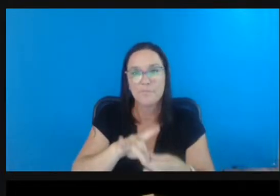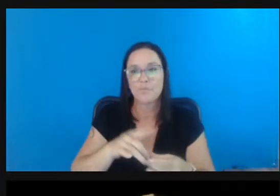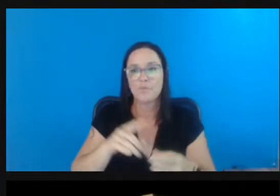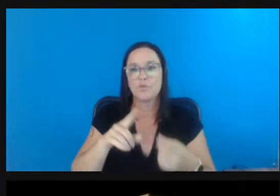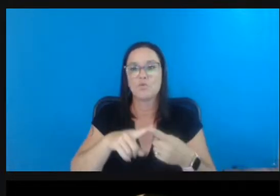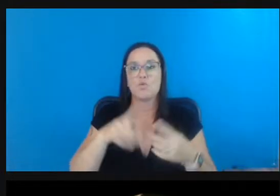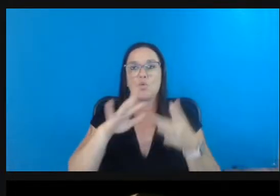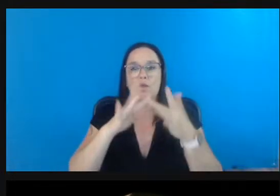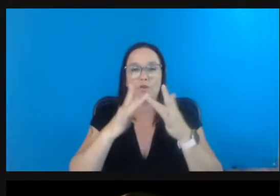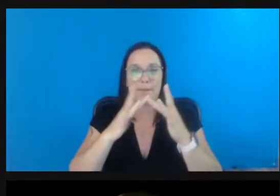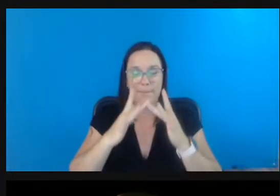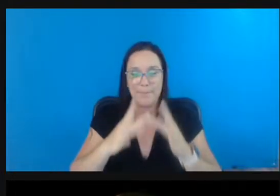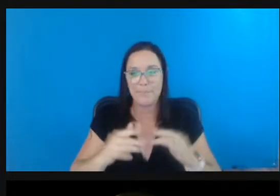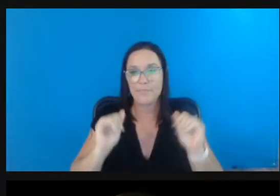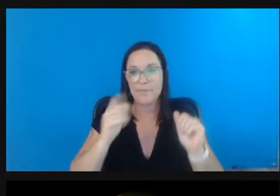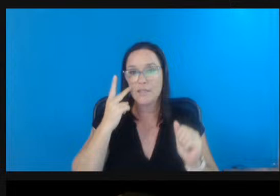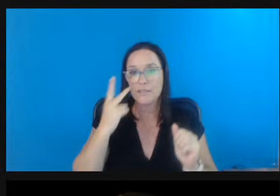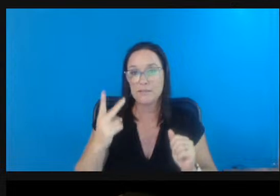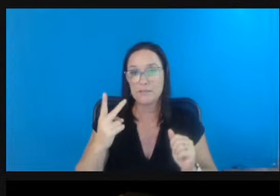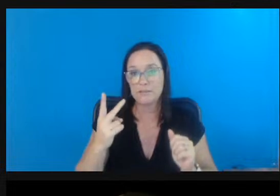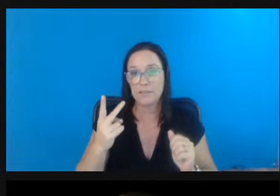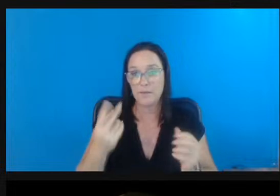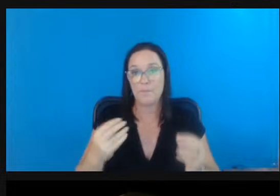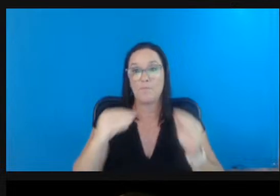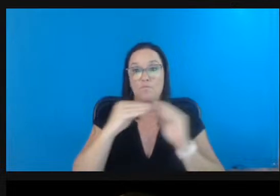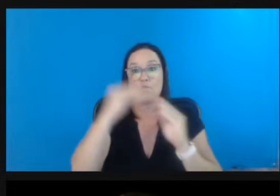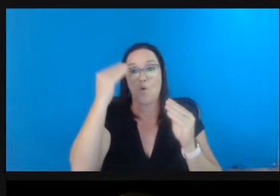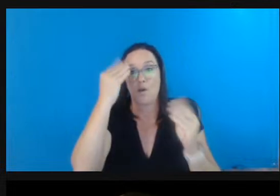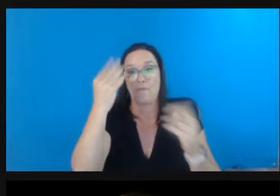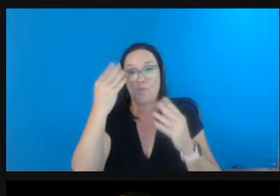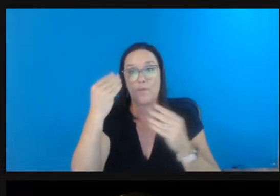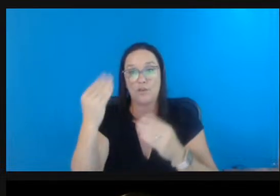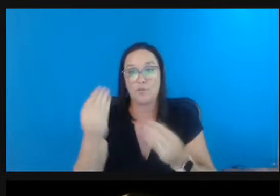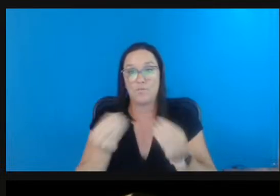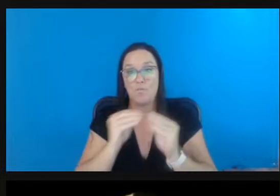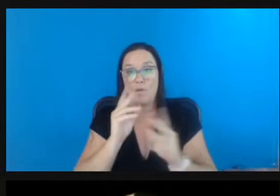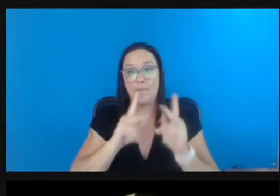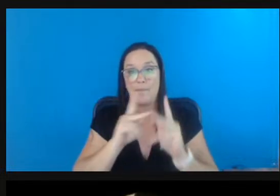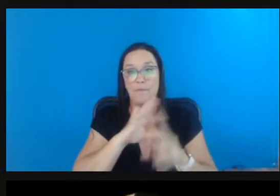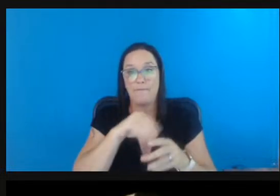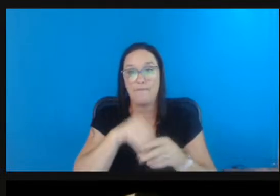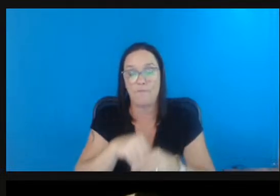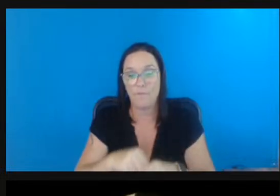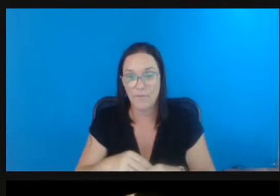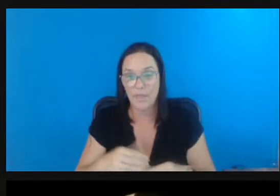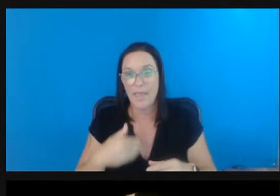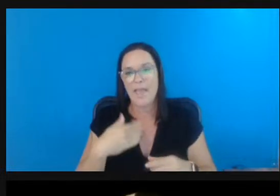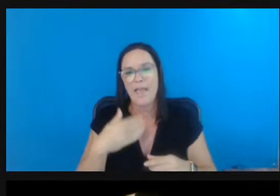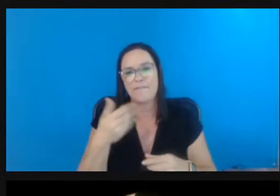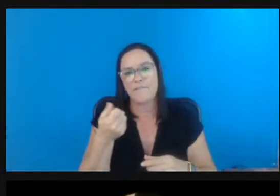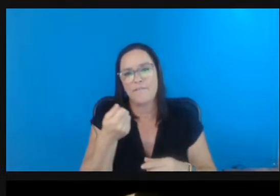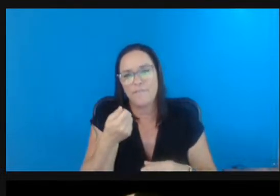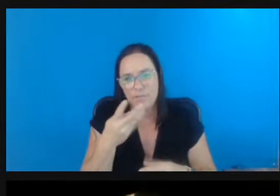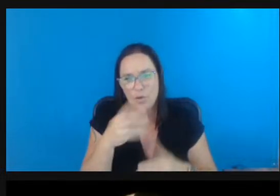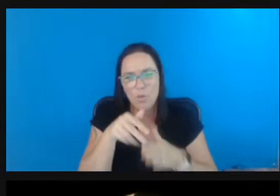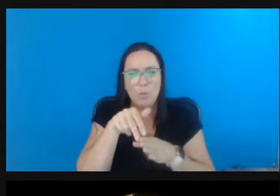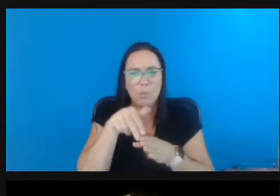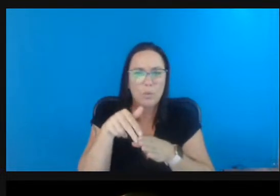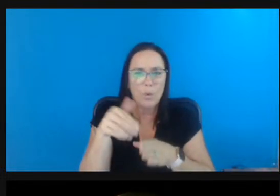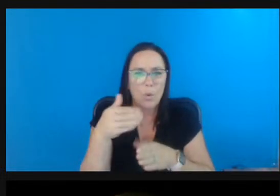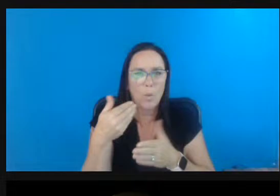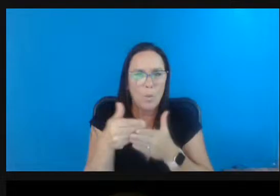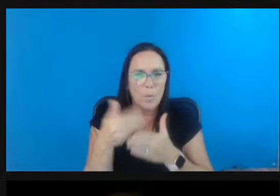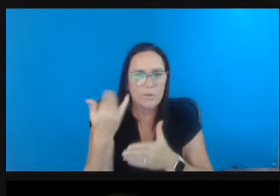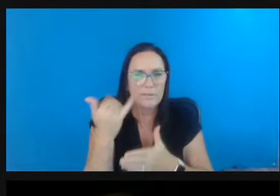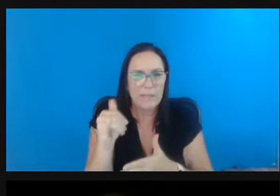service. You can see a larger array of points here, including some bordering on the yellow there, perhaps